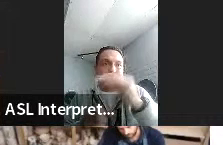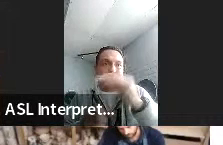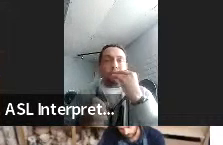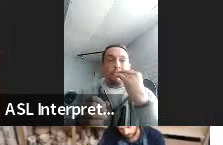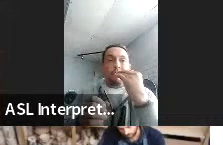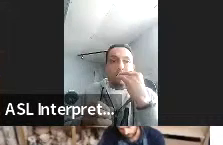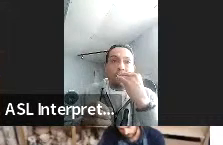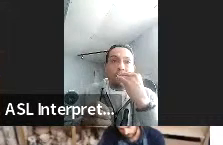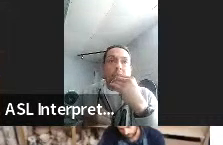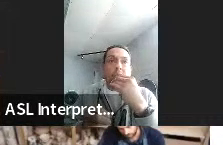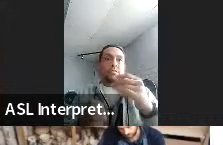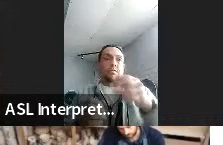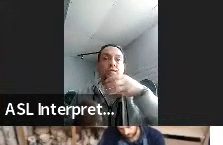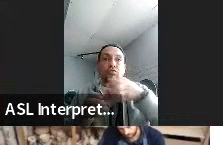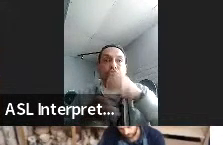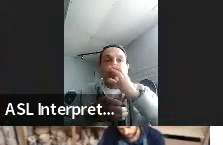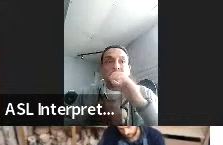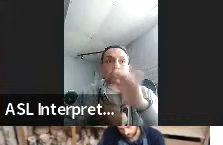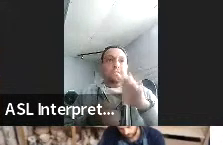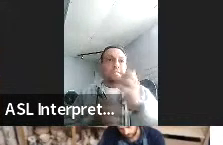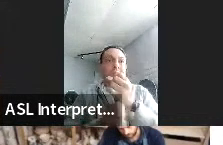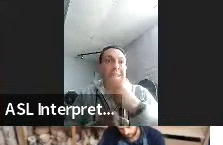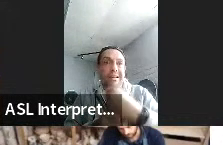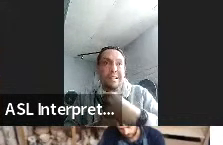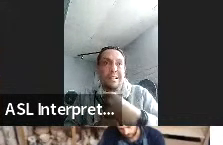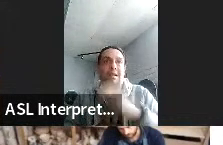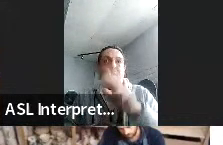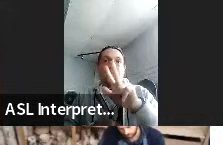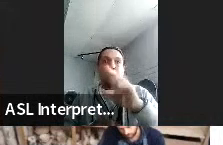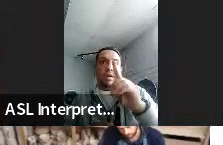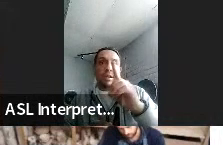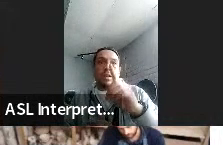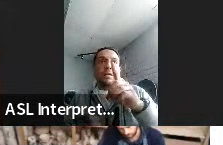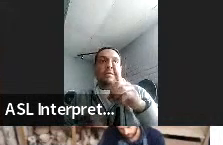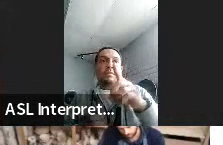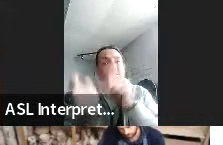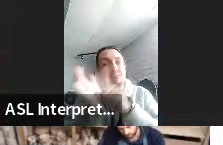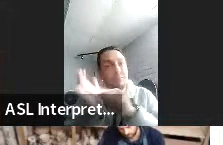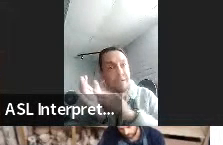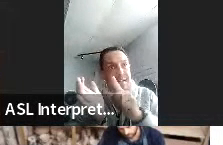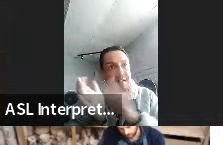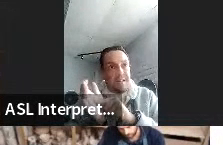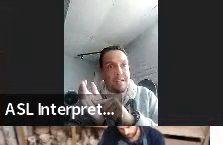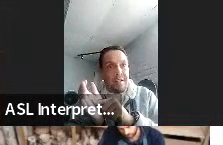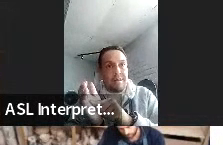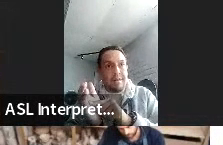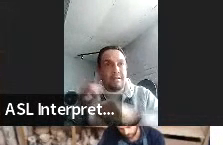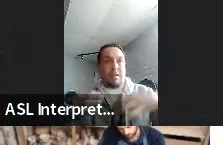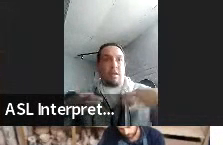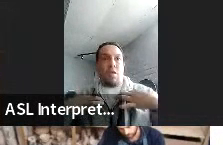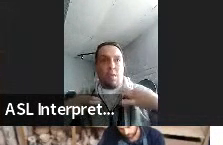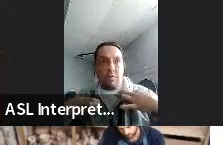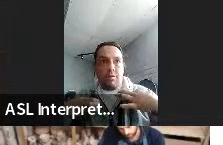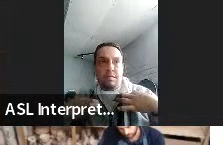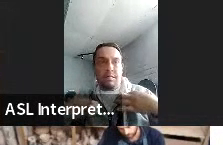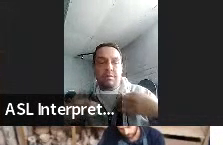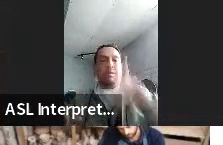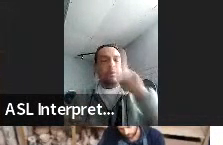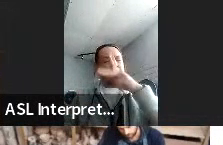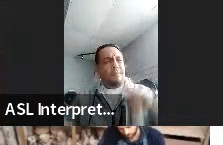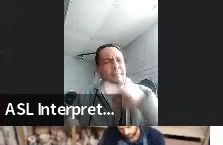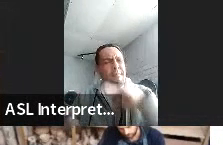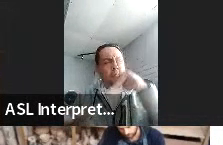design, jewelry making, 3D printing, and things like this that are perfectly appropriate to locate in a commercial area